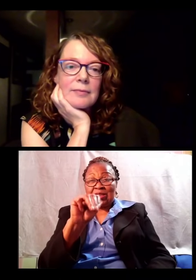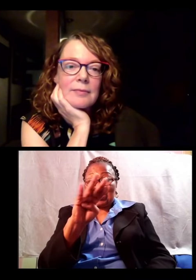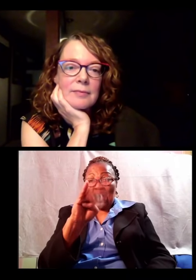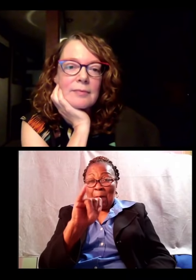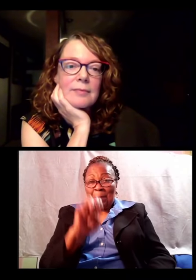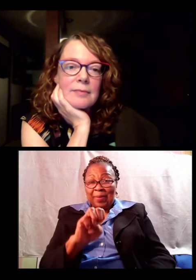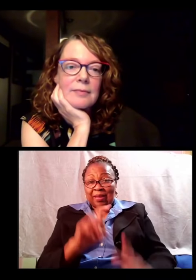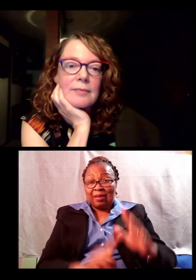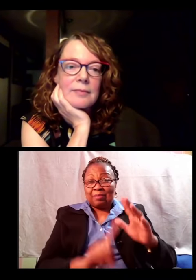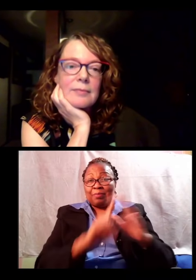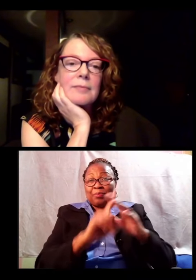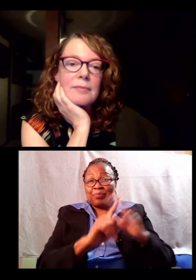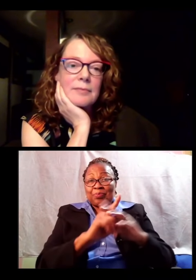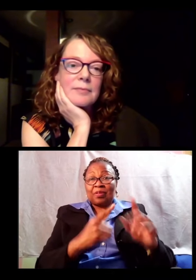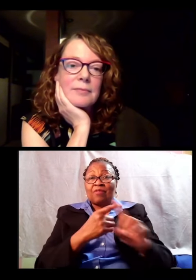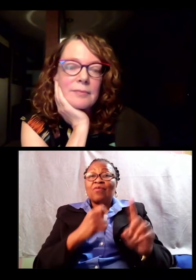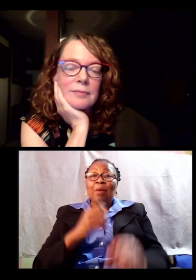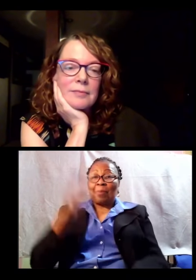reemergence of the past.